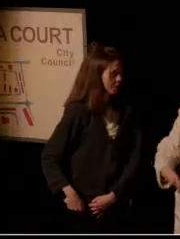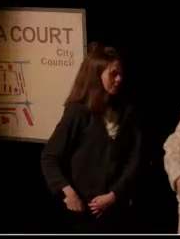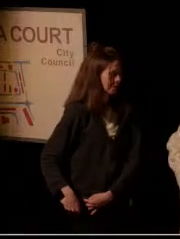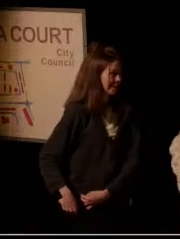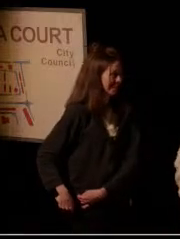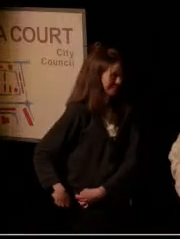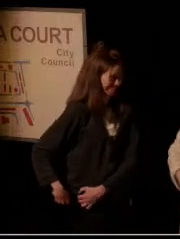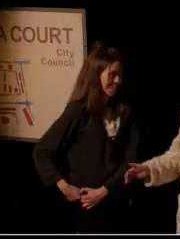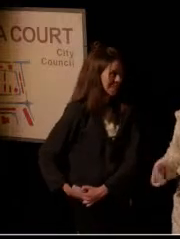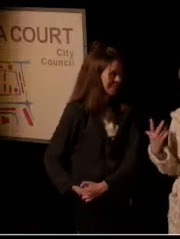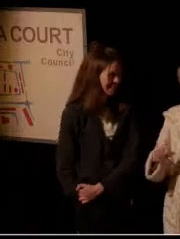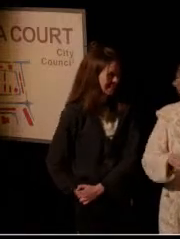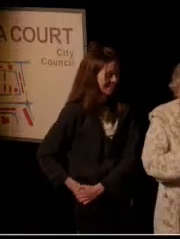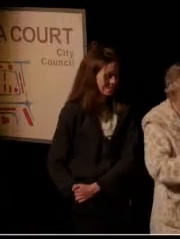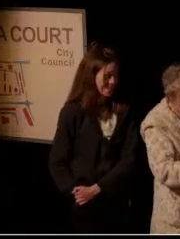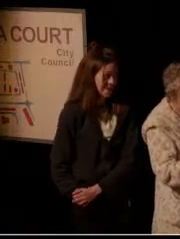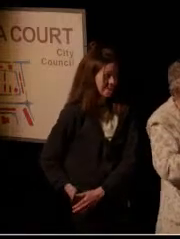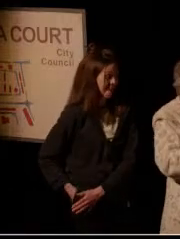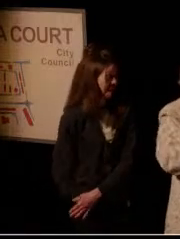one?